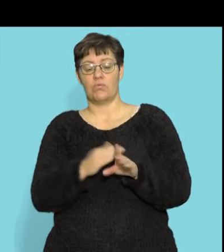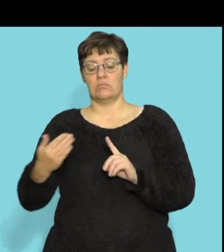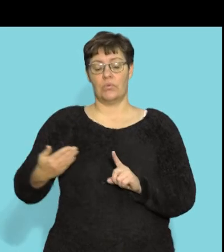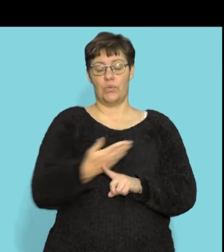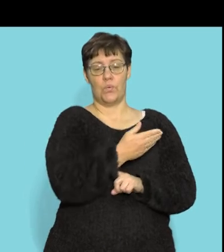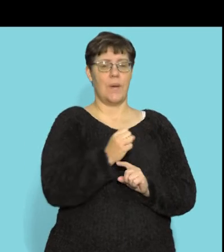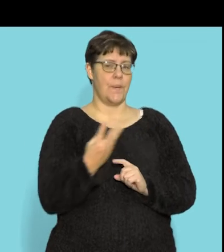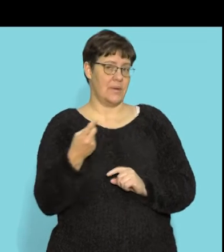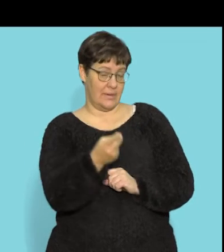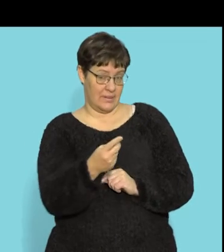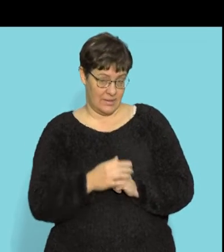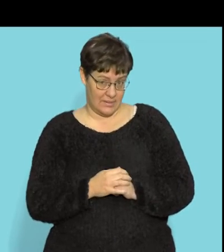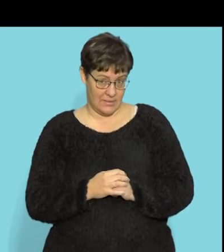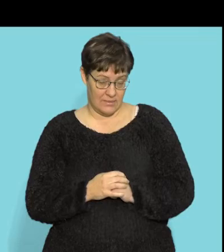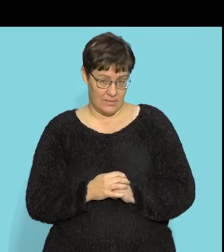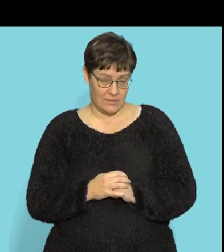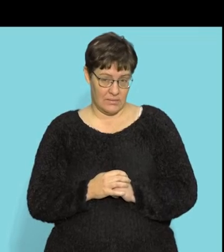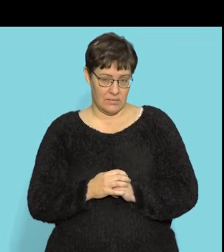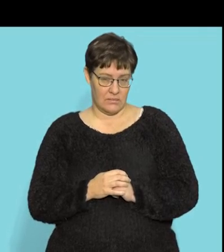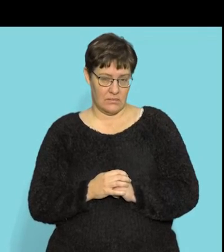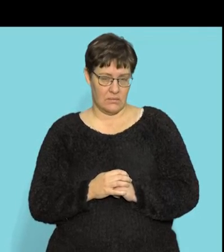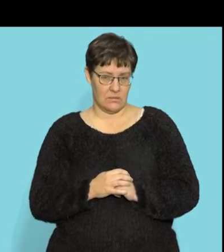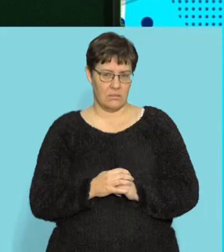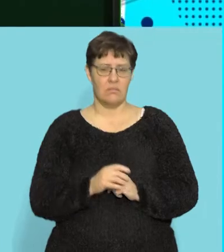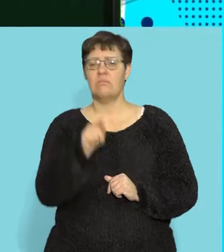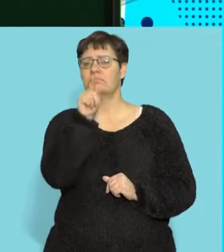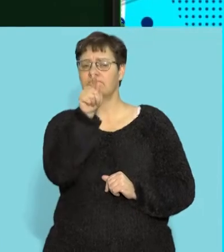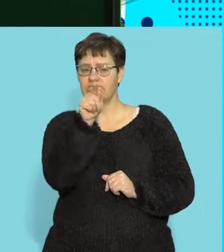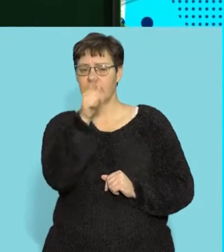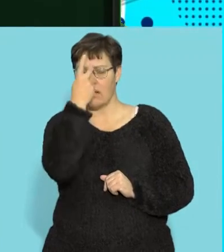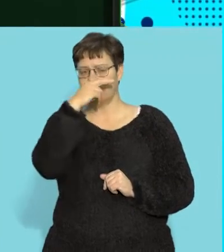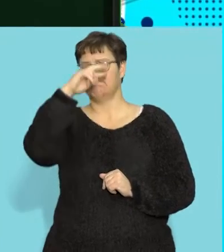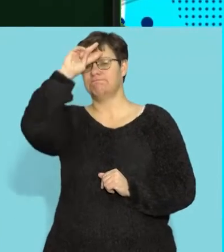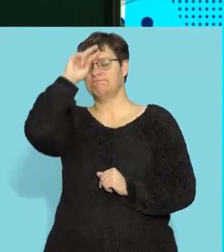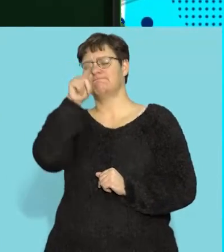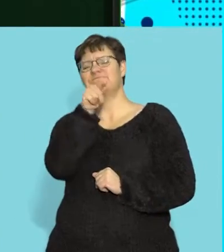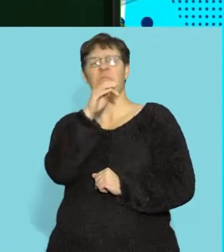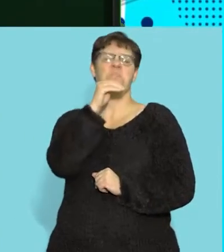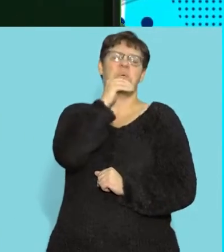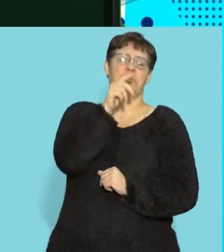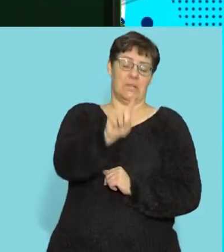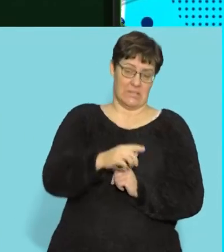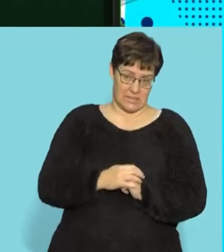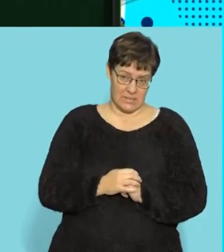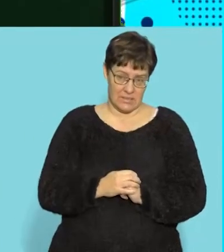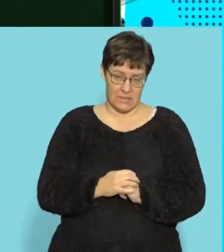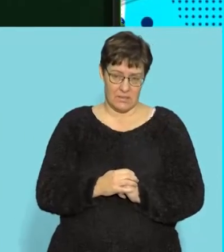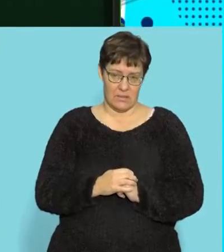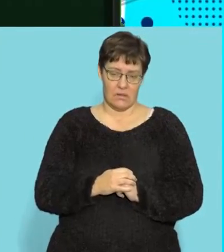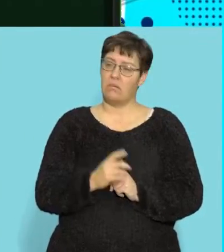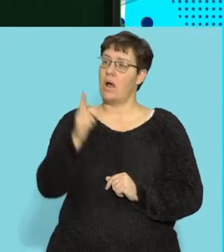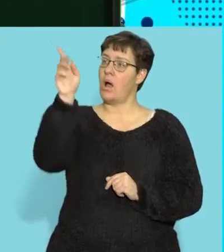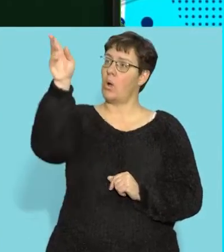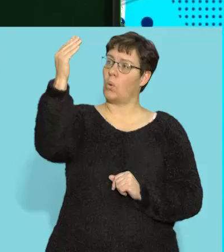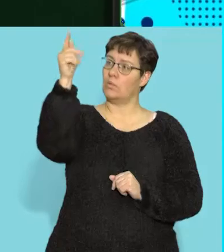when switch S1 is closed. So it's very important at this point in time also to try and interpret what that means in terms of